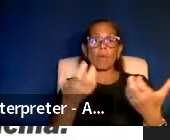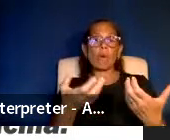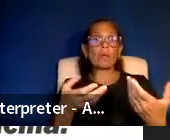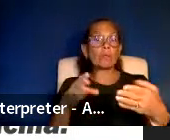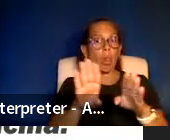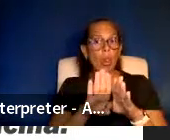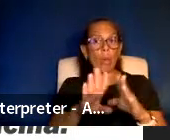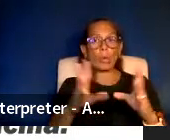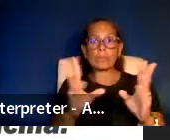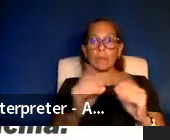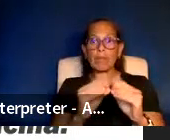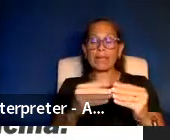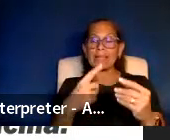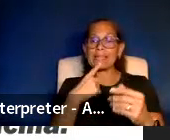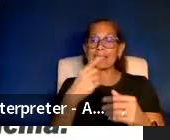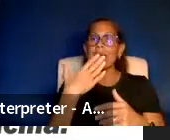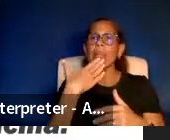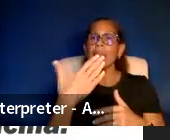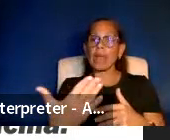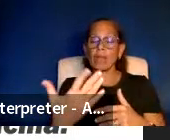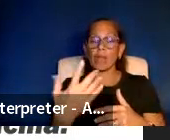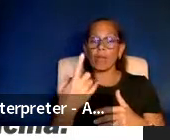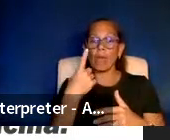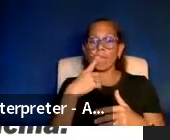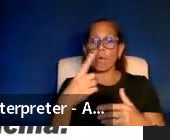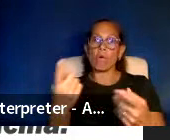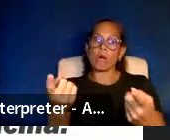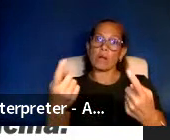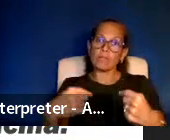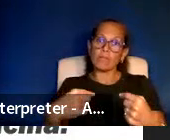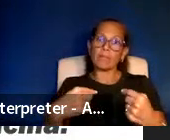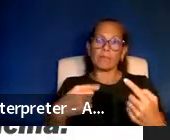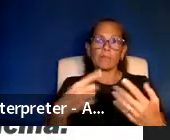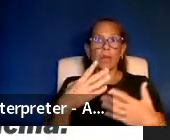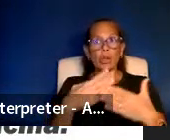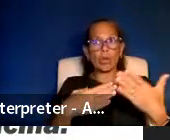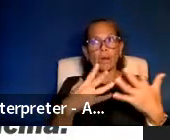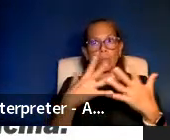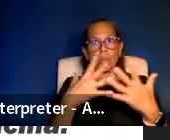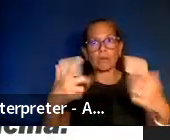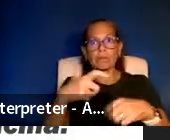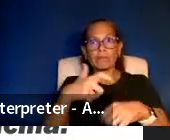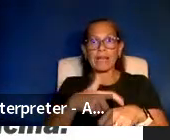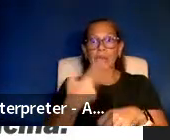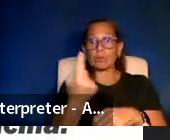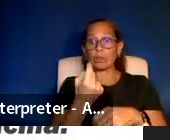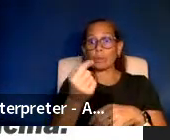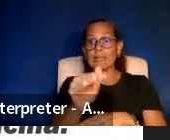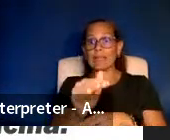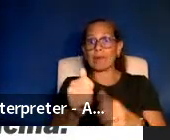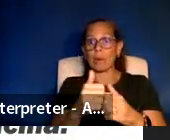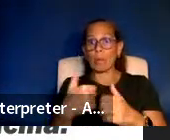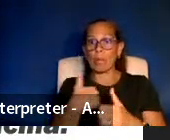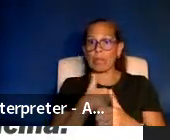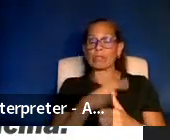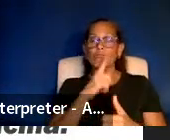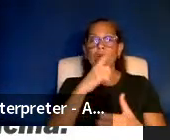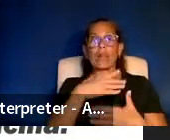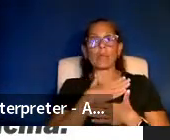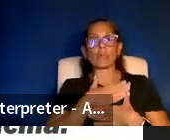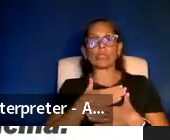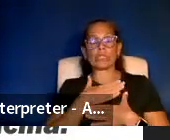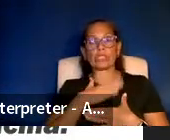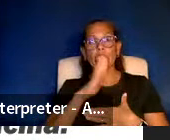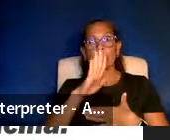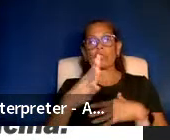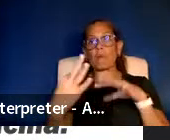the meeting saying thank you again for spending a good chunk of Tuesday evening with us. And we appreciate all